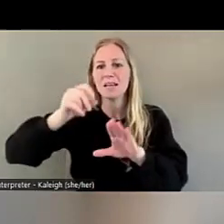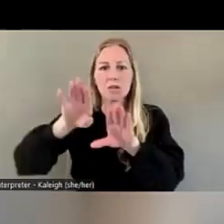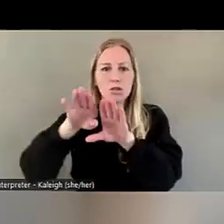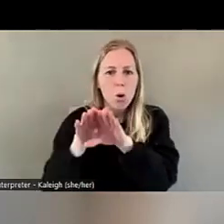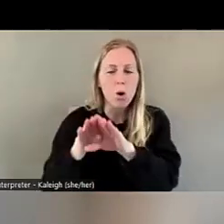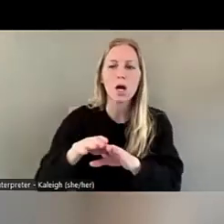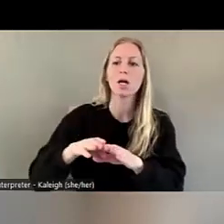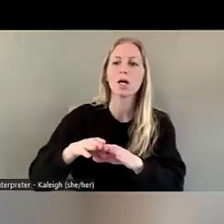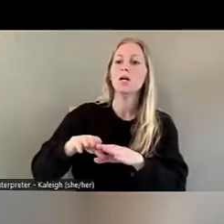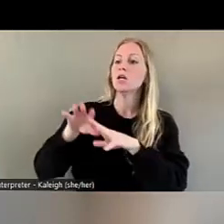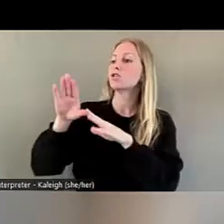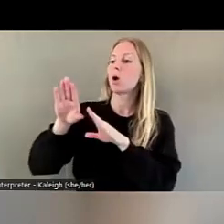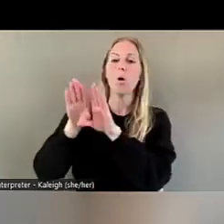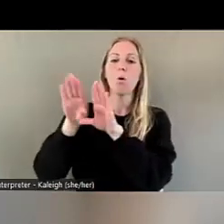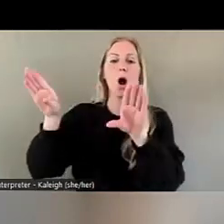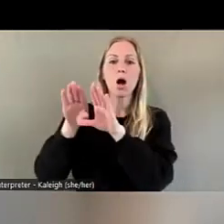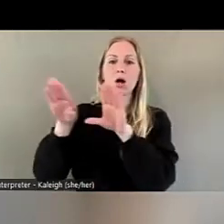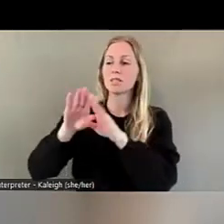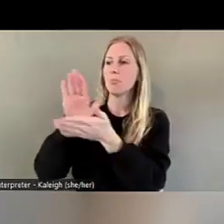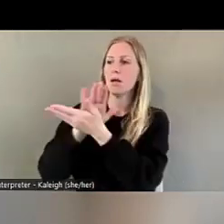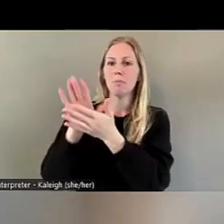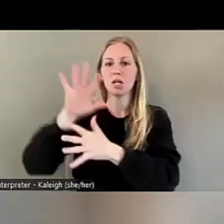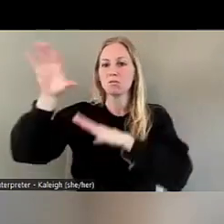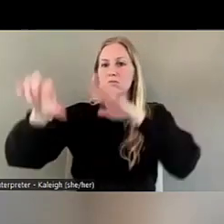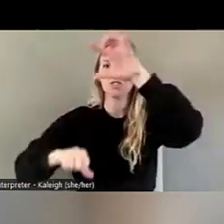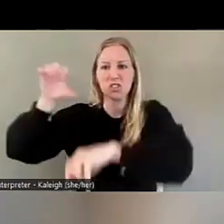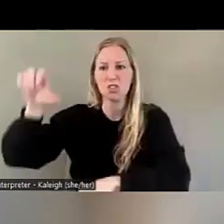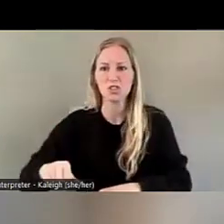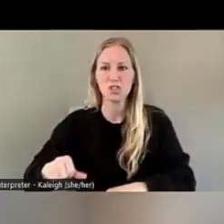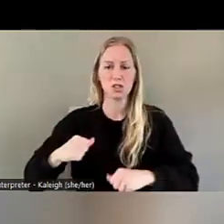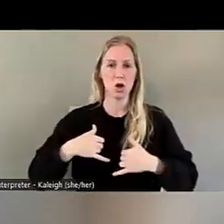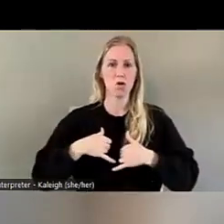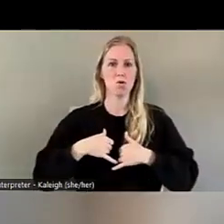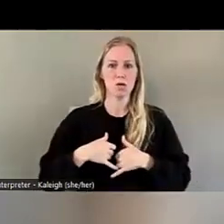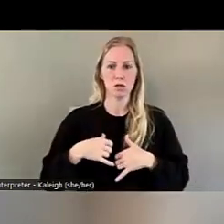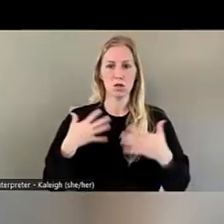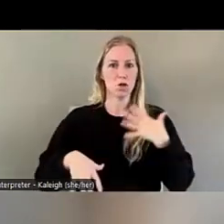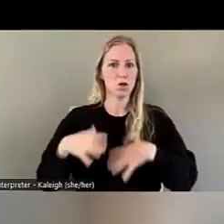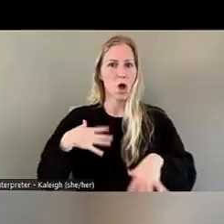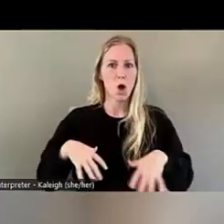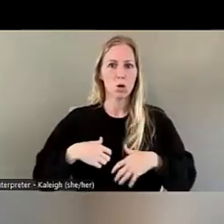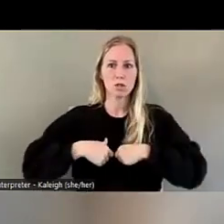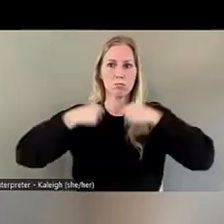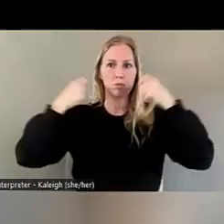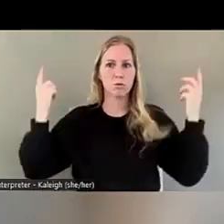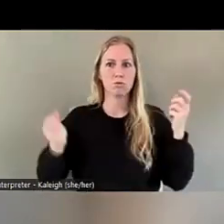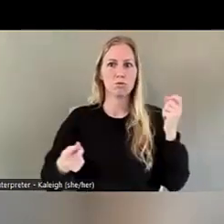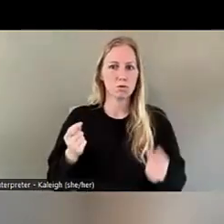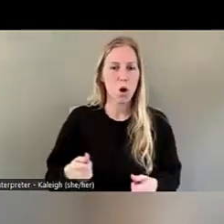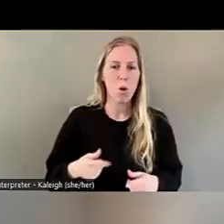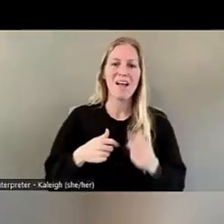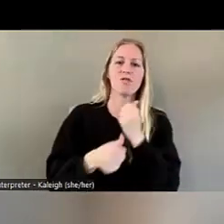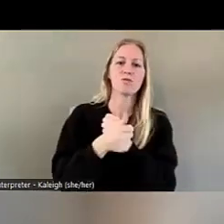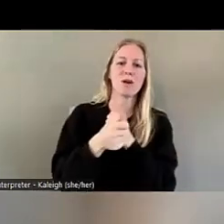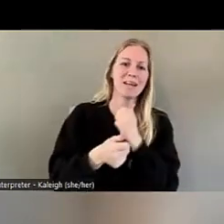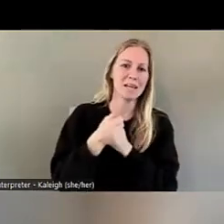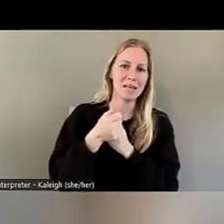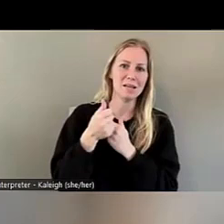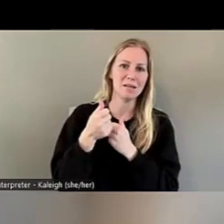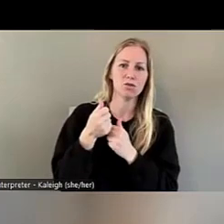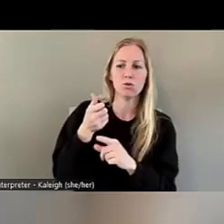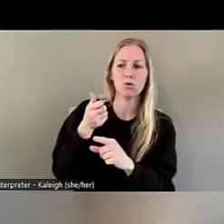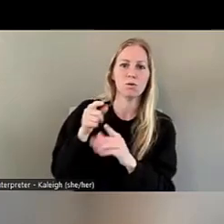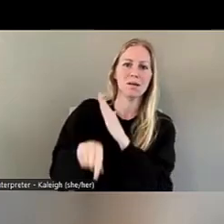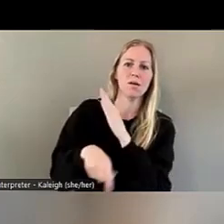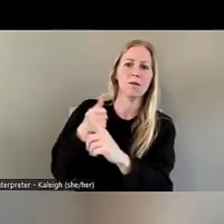the walls, removing their clothes, and threatening suicide. We also learned that an 8-year-old third grader at